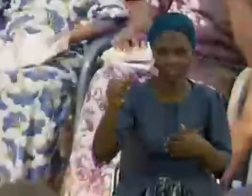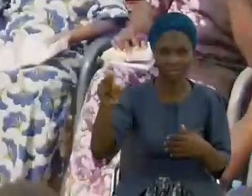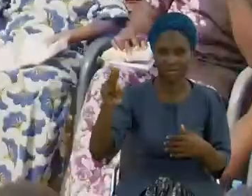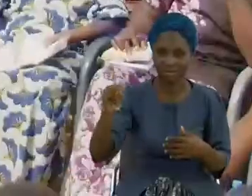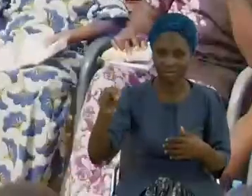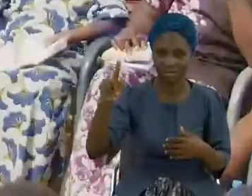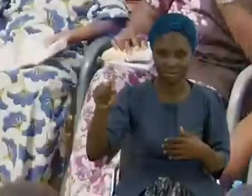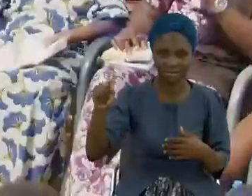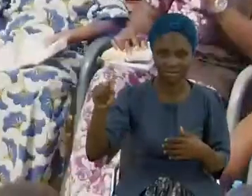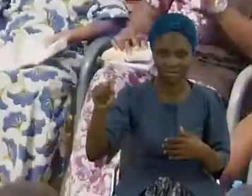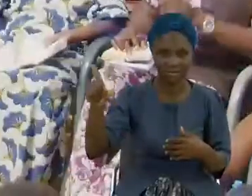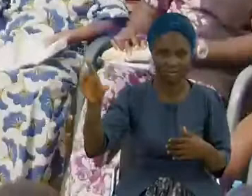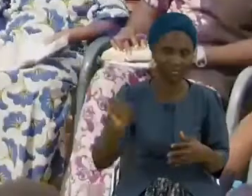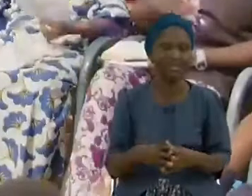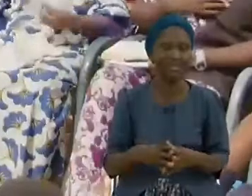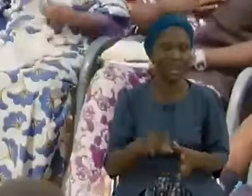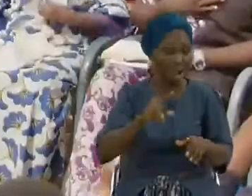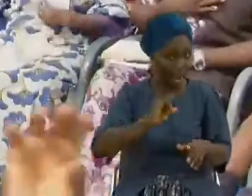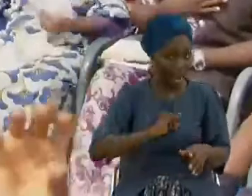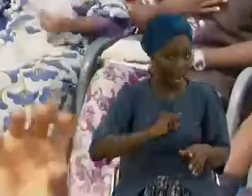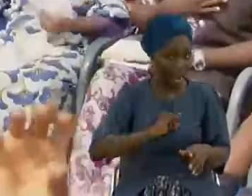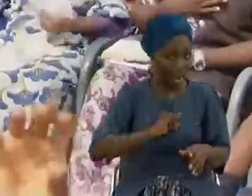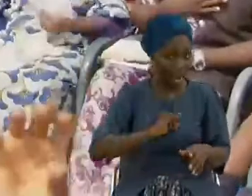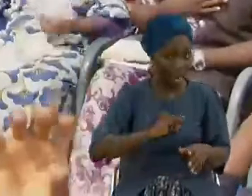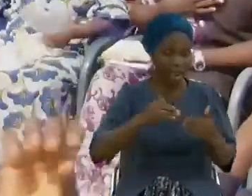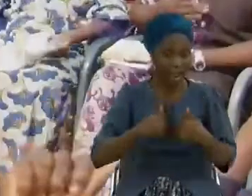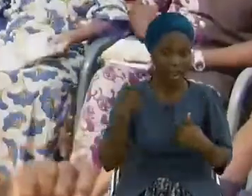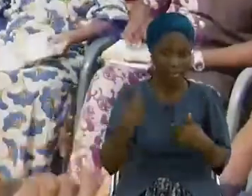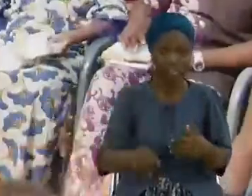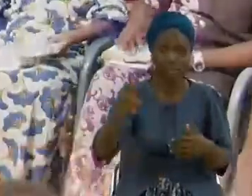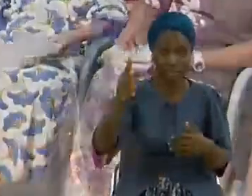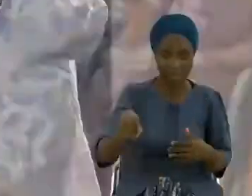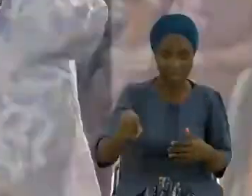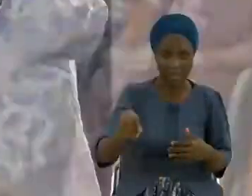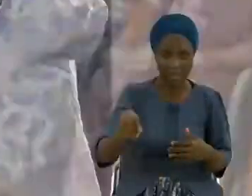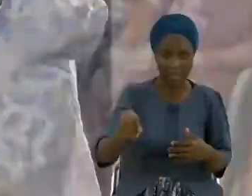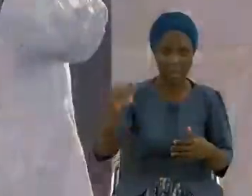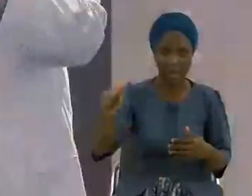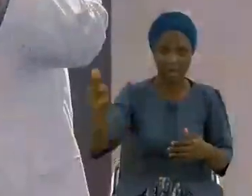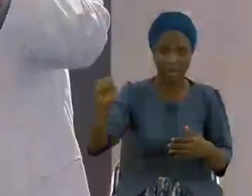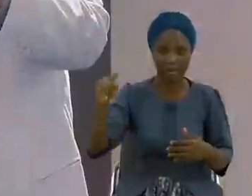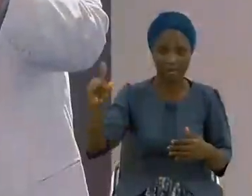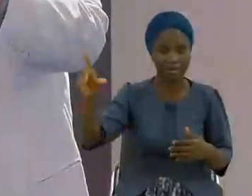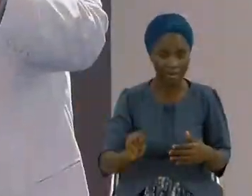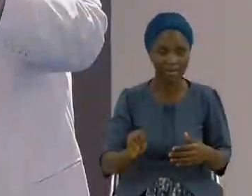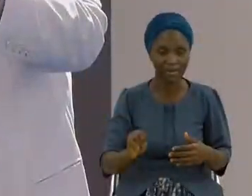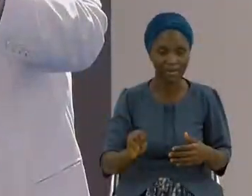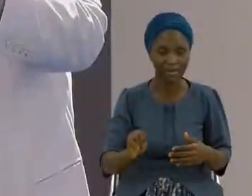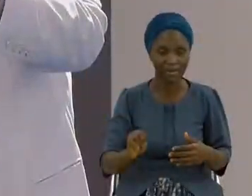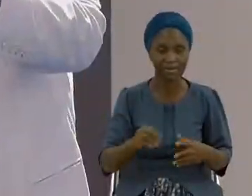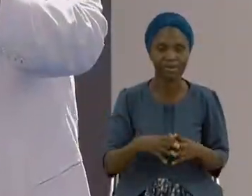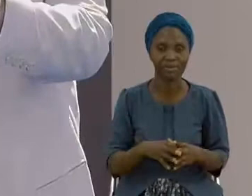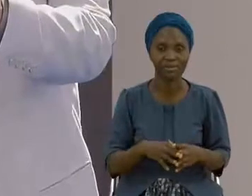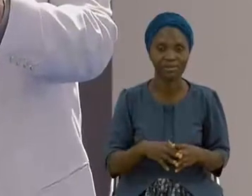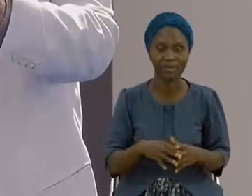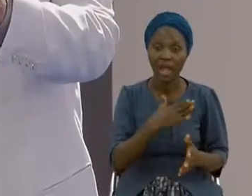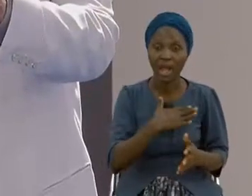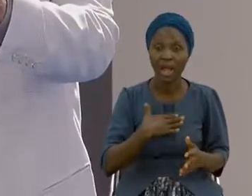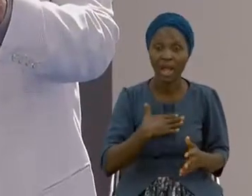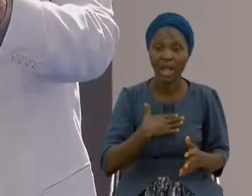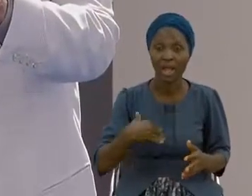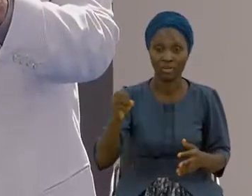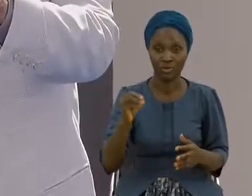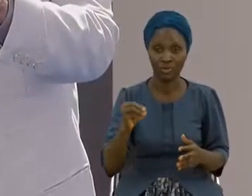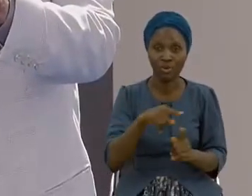said i have the manchu and so when you have the mantra you will go